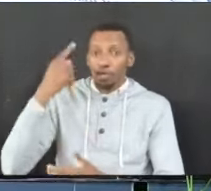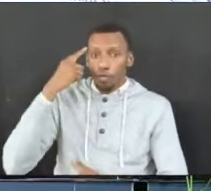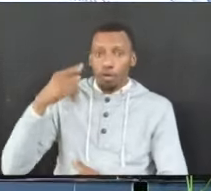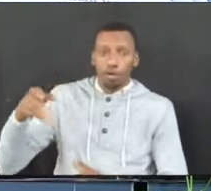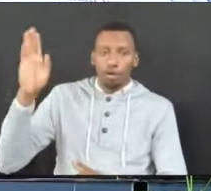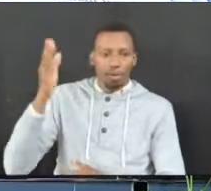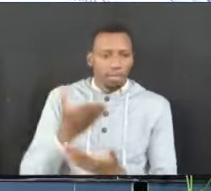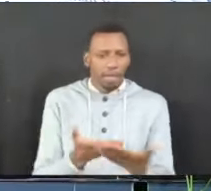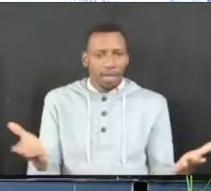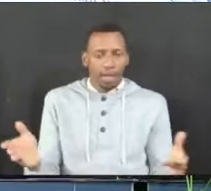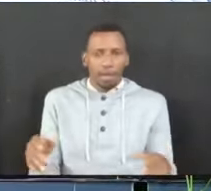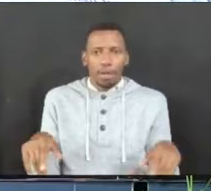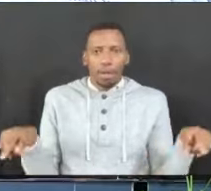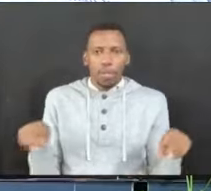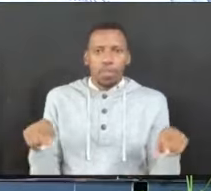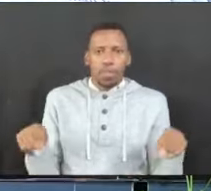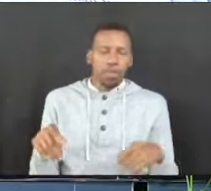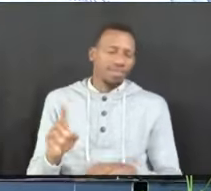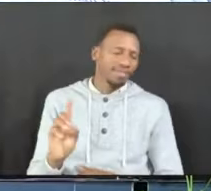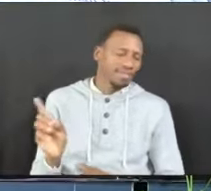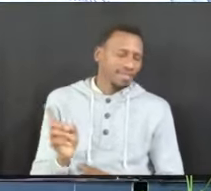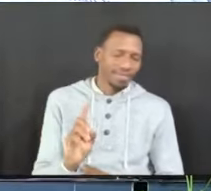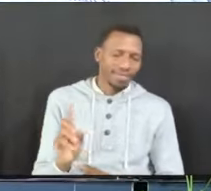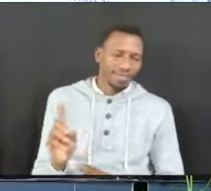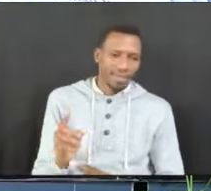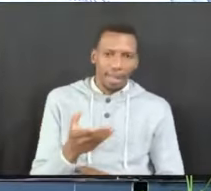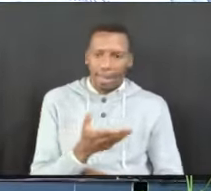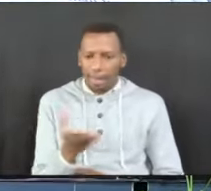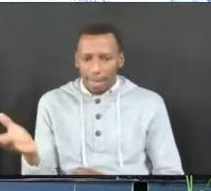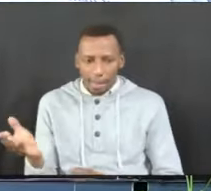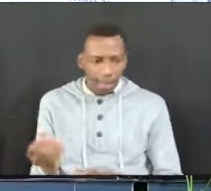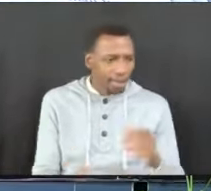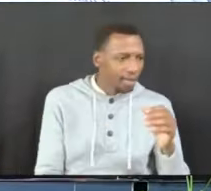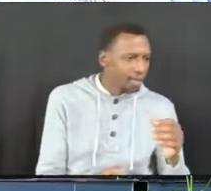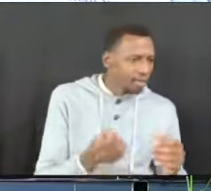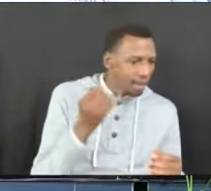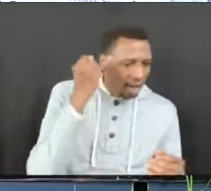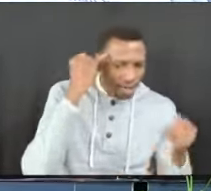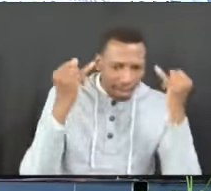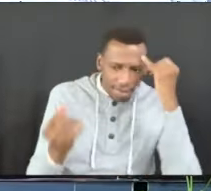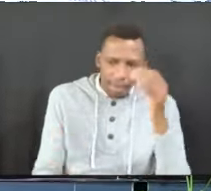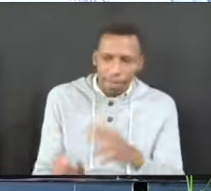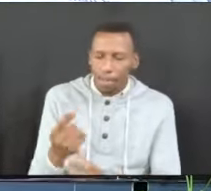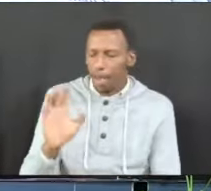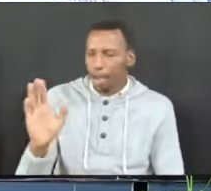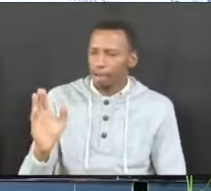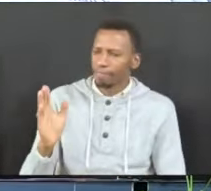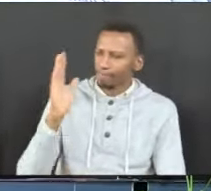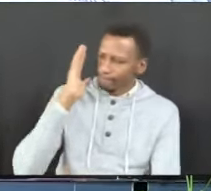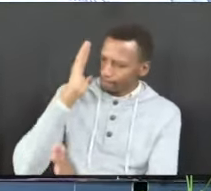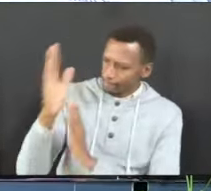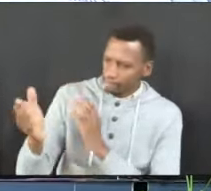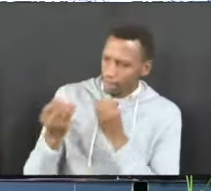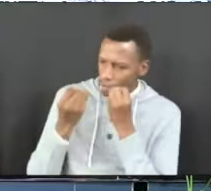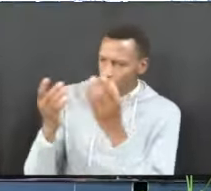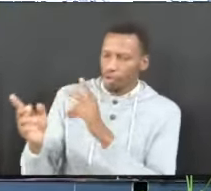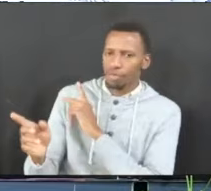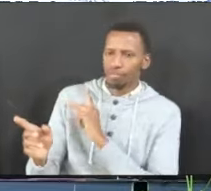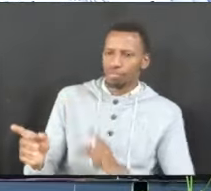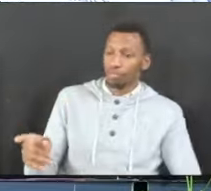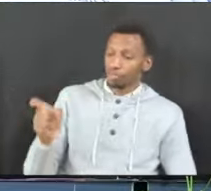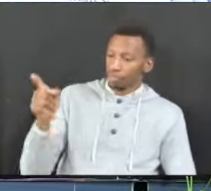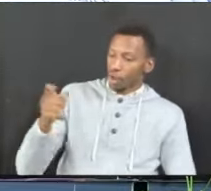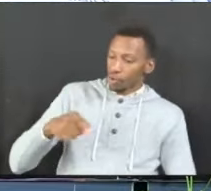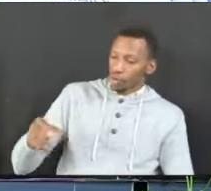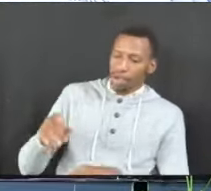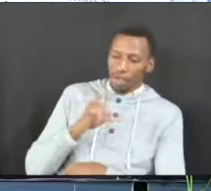fear. They did not consider anything. They told the king to his face that we do not